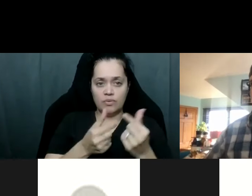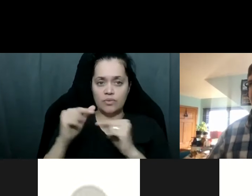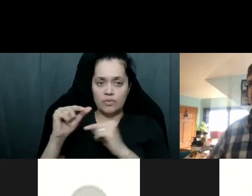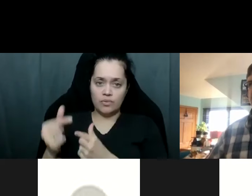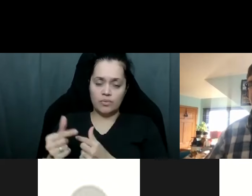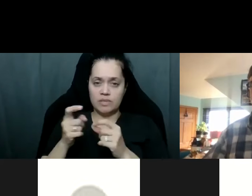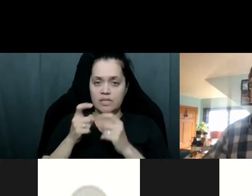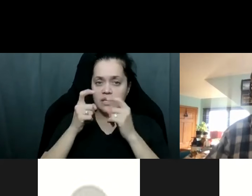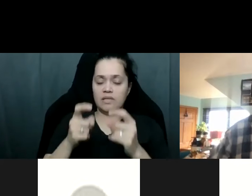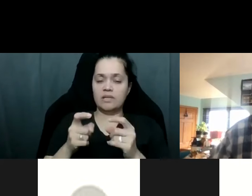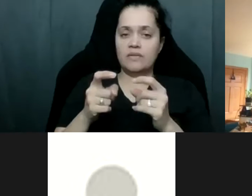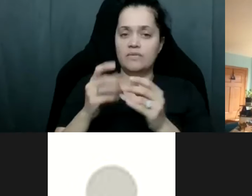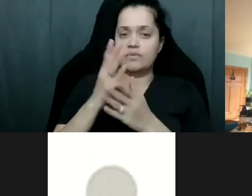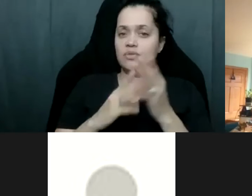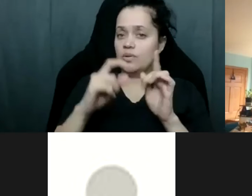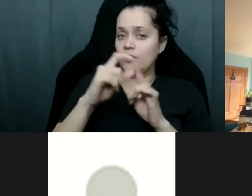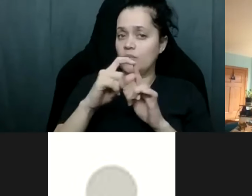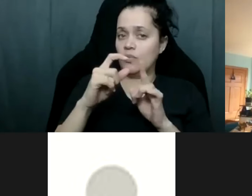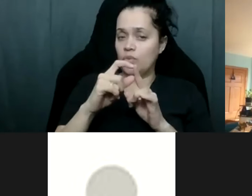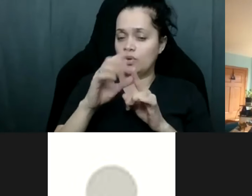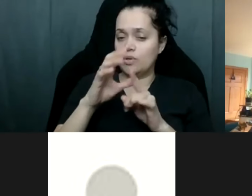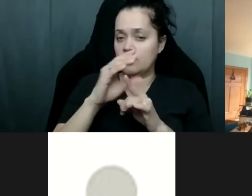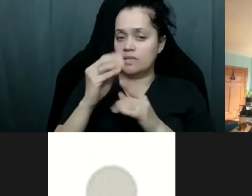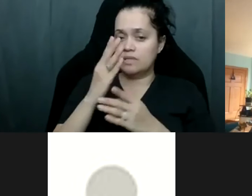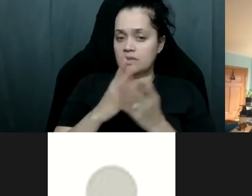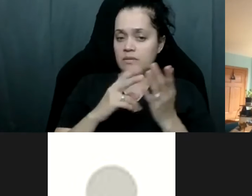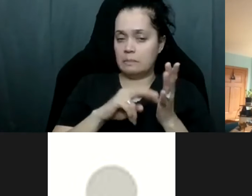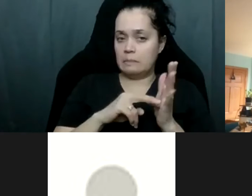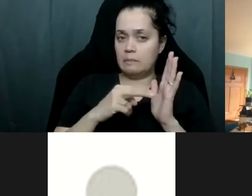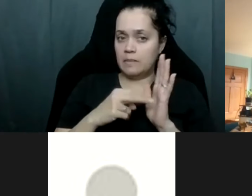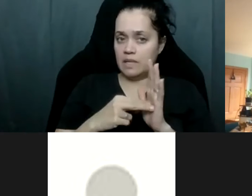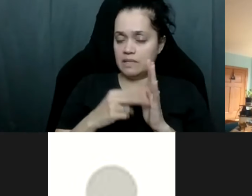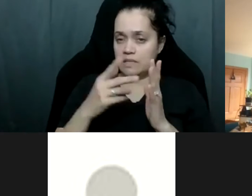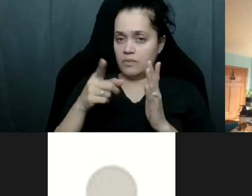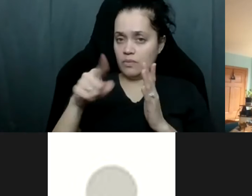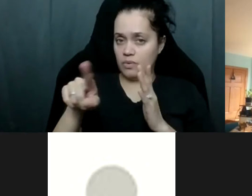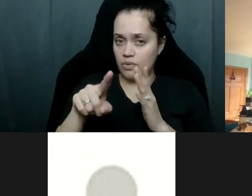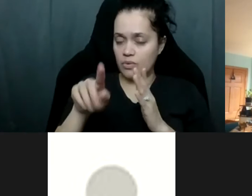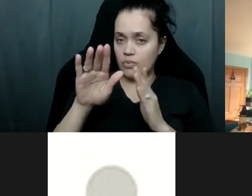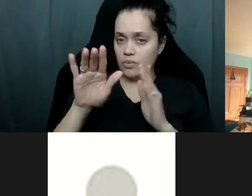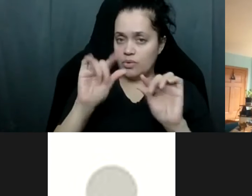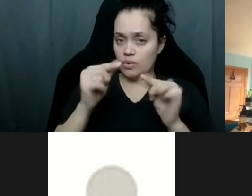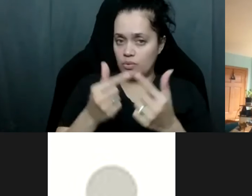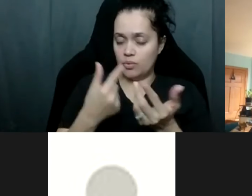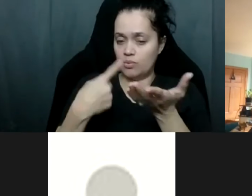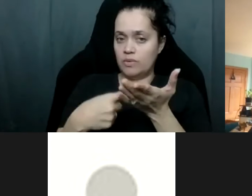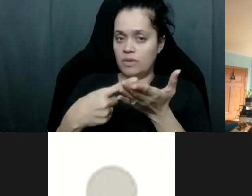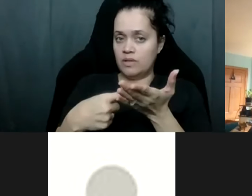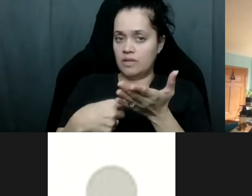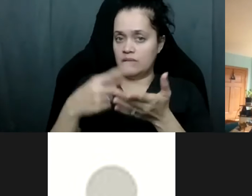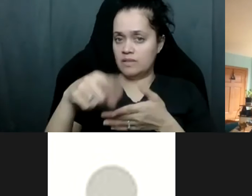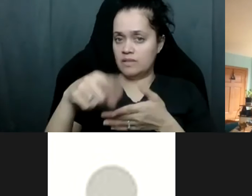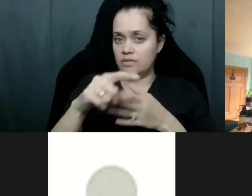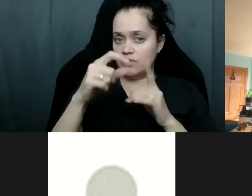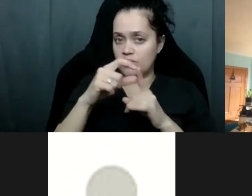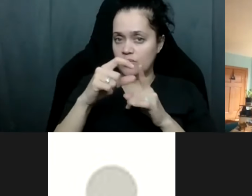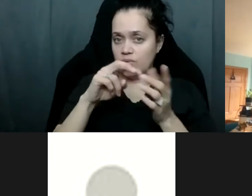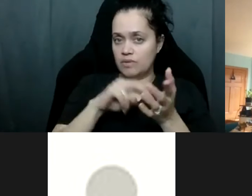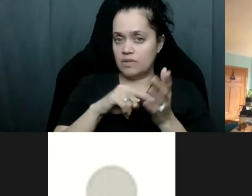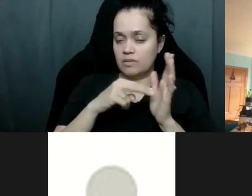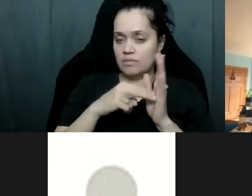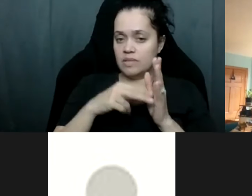you a set of words and a set of meanings. And I want you in the breakout to discuss those and